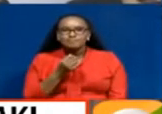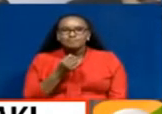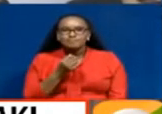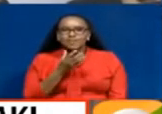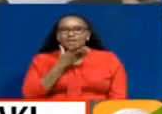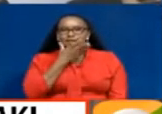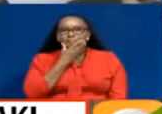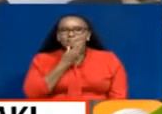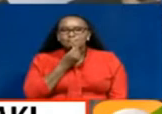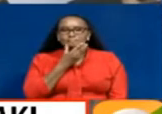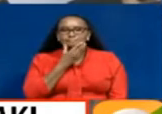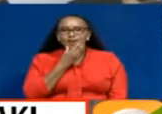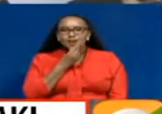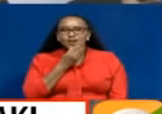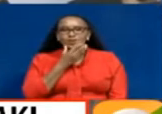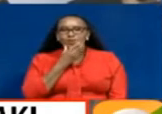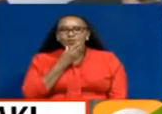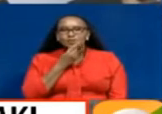is a man of great